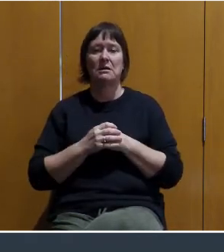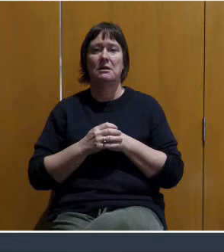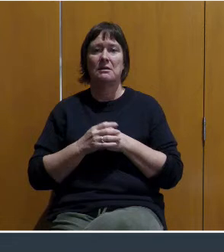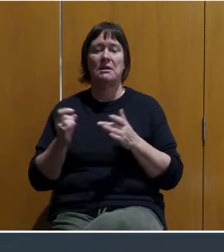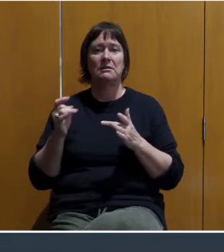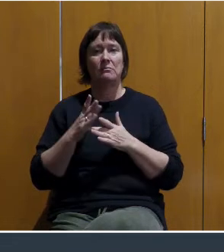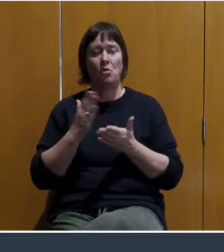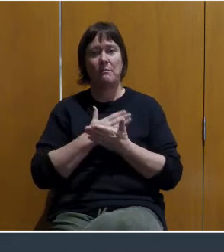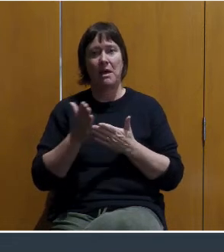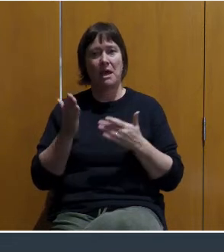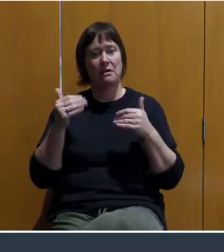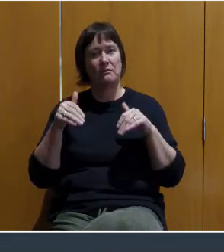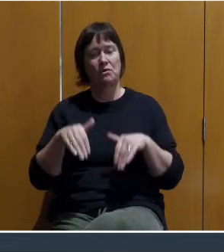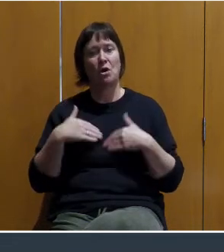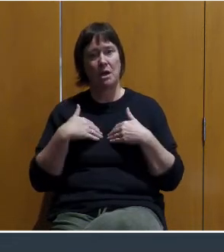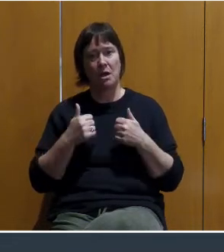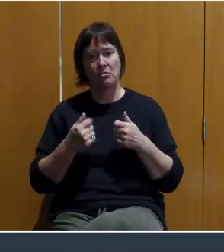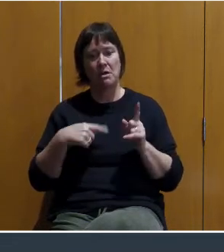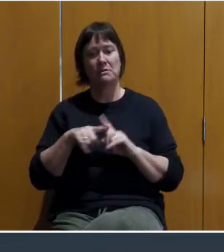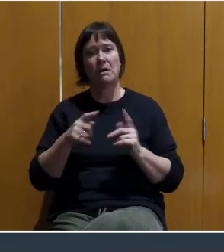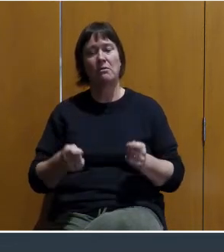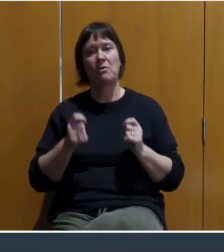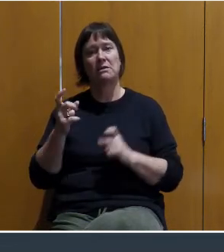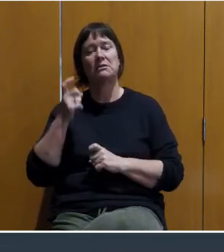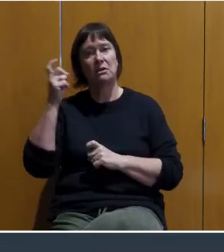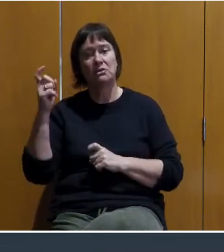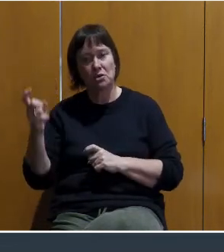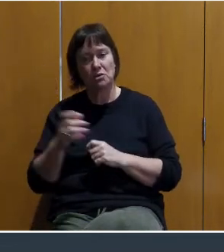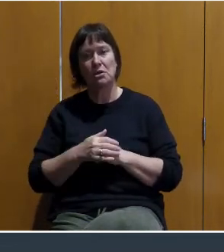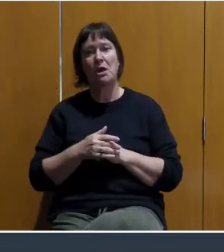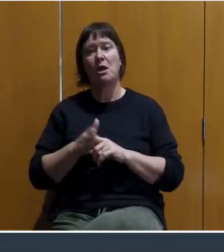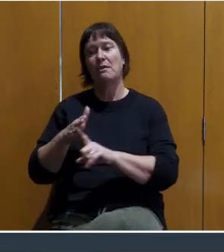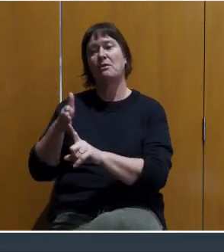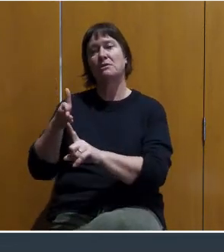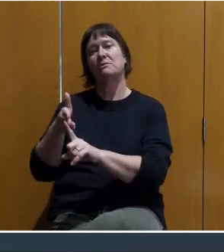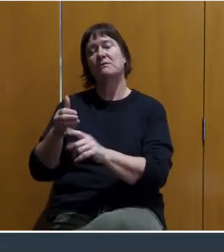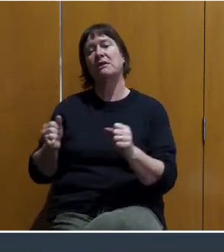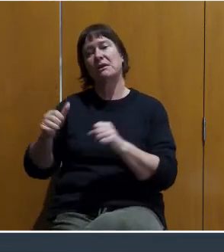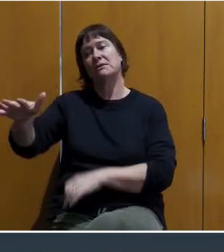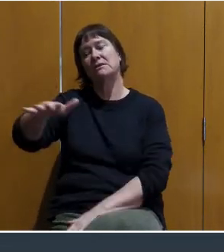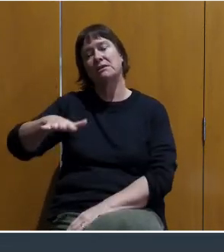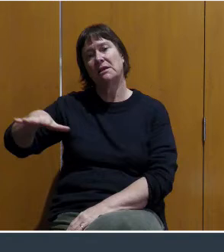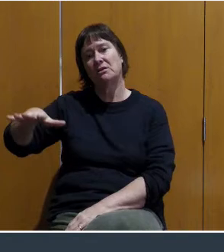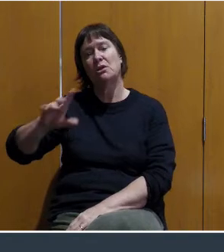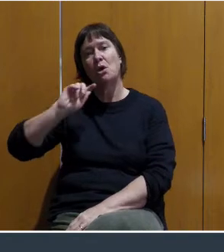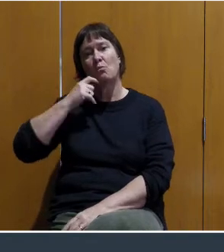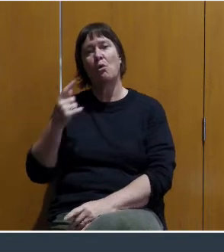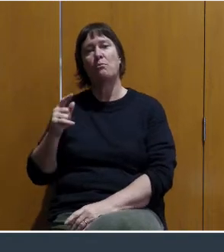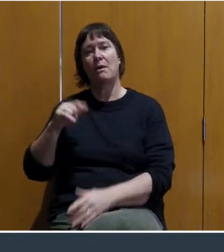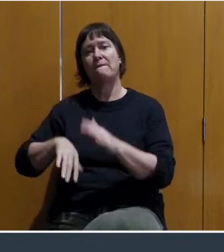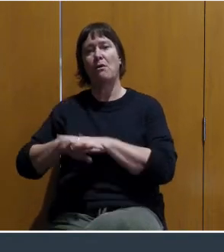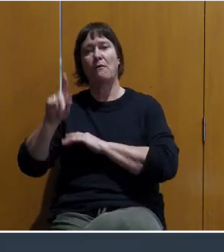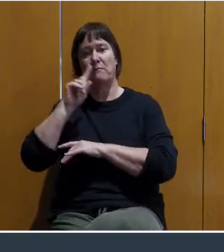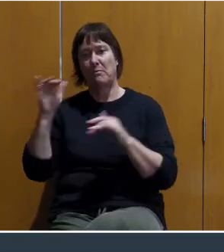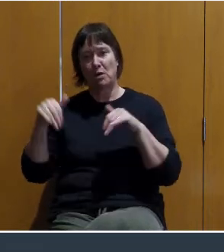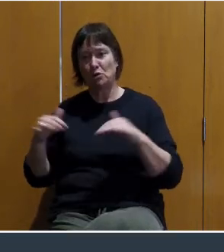dog welfare. It also raises concern that the designated exercise areas will become crowded, and